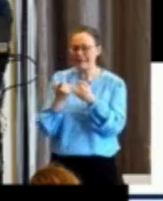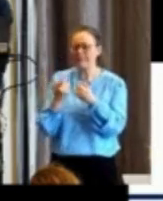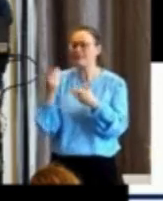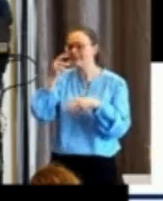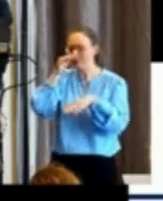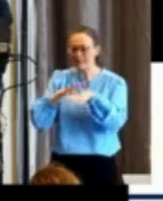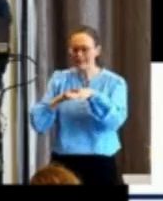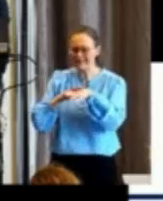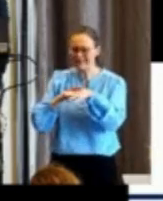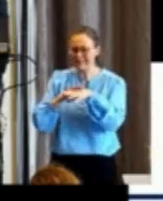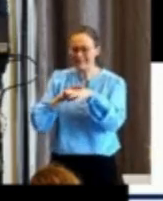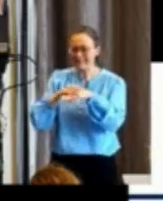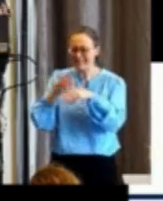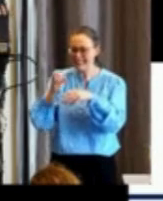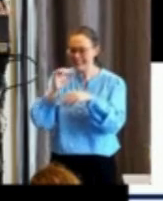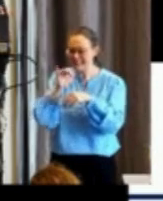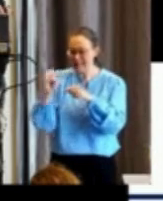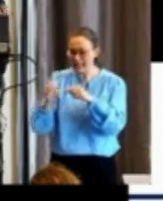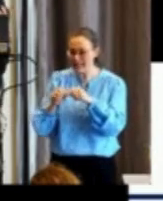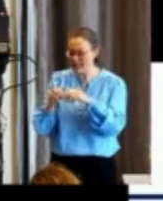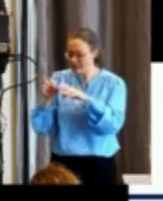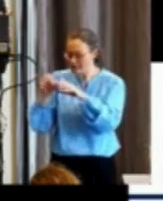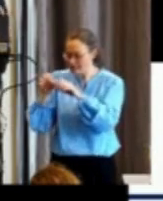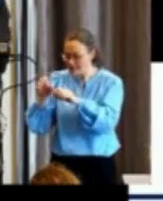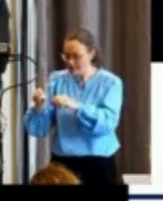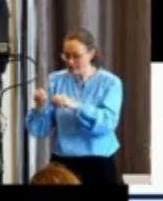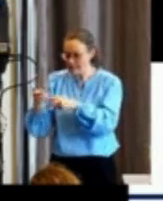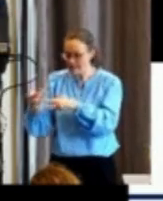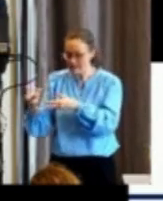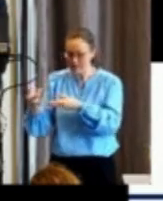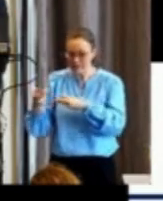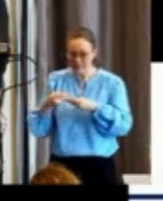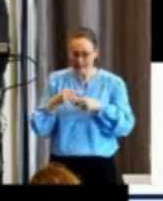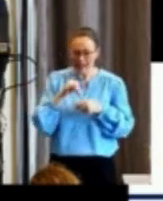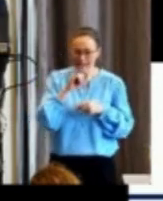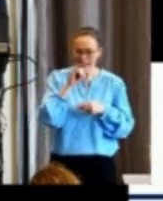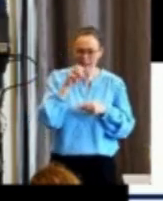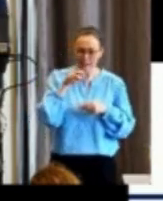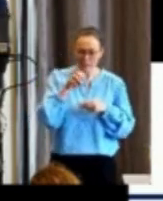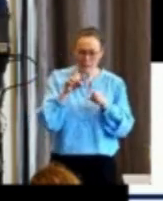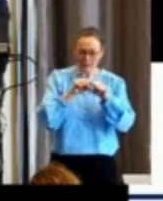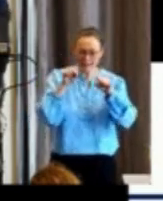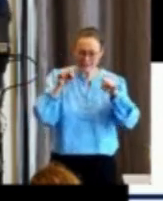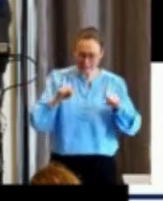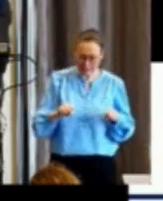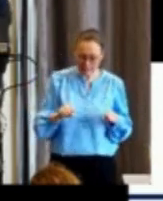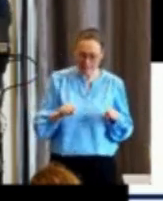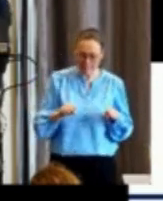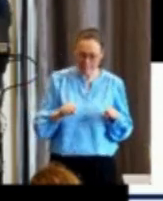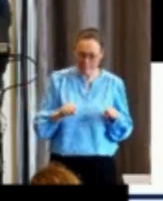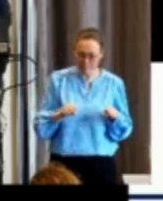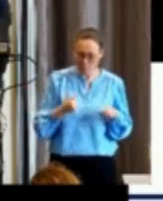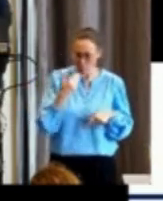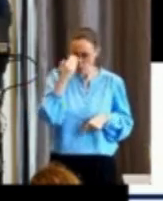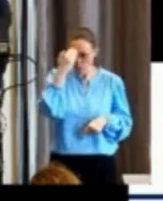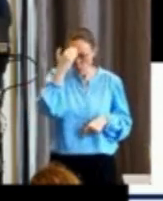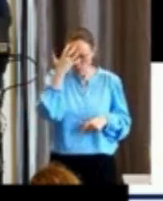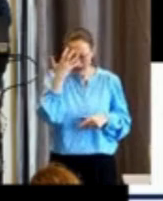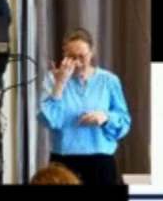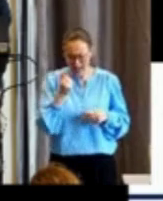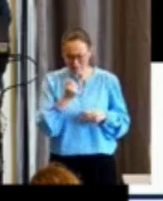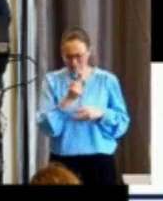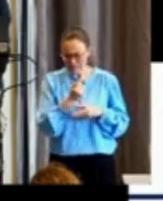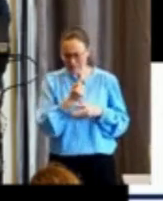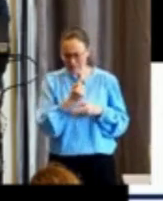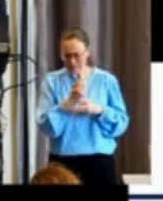skin cells for us, and present them on a cell. And the immune system comes towards them and notes that you've got something